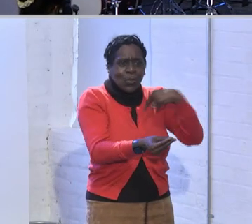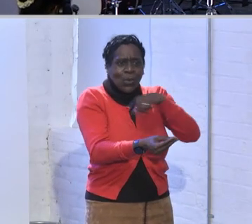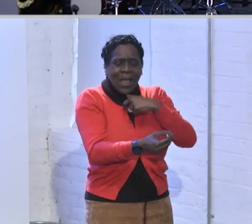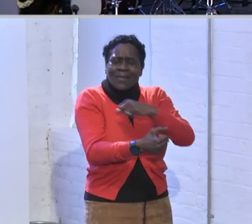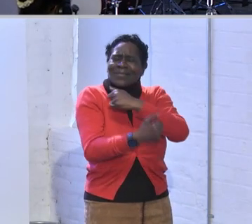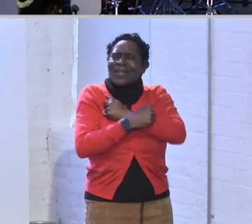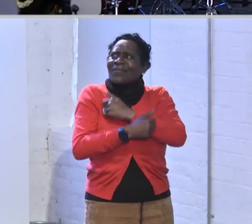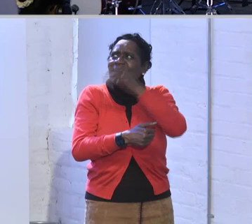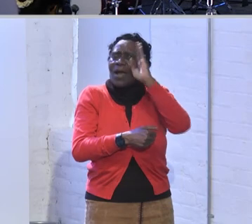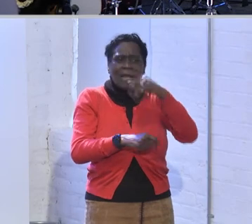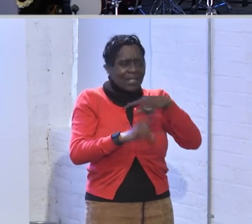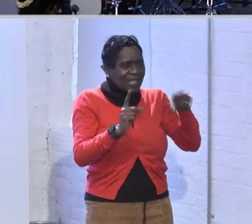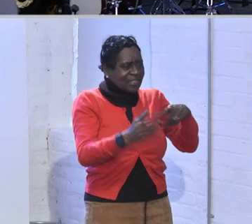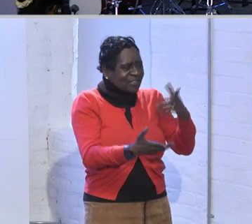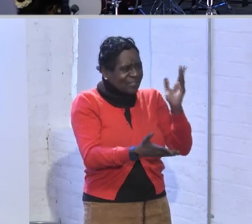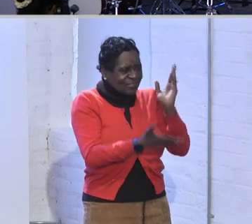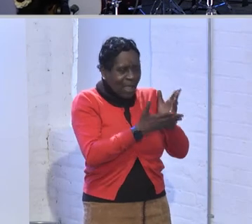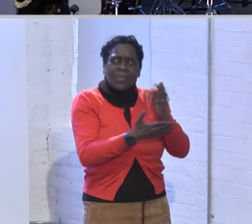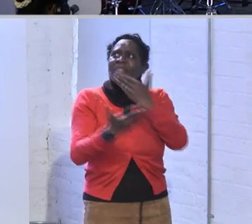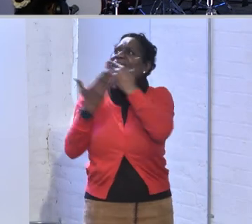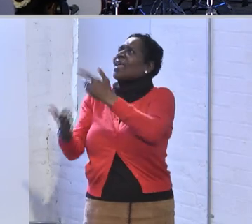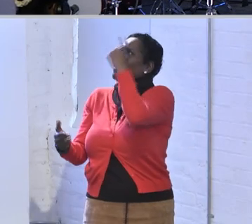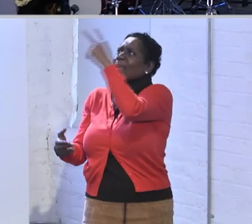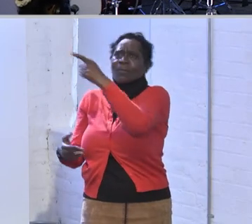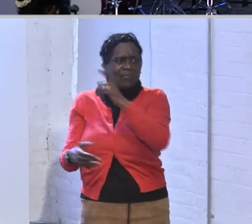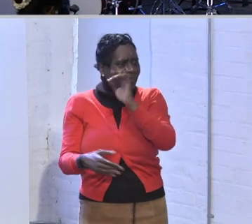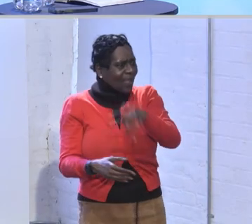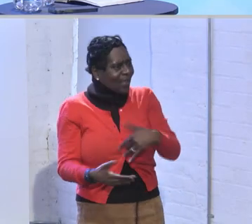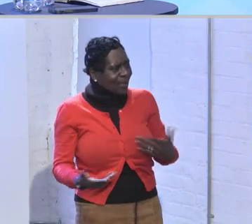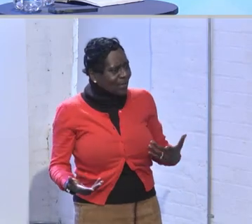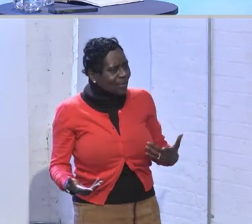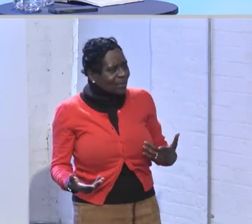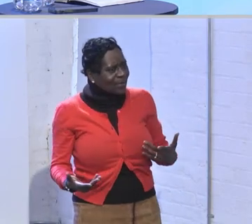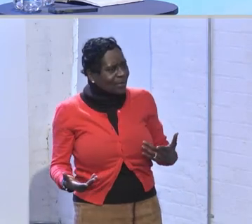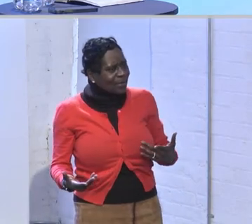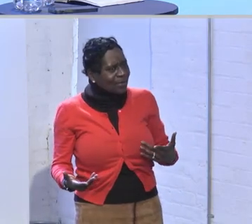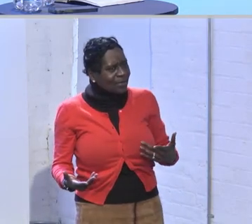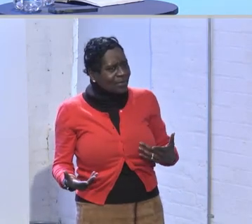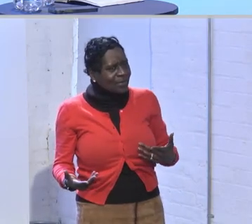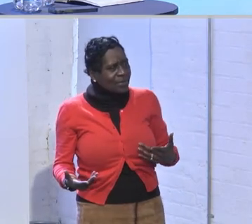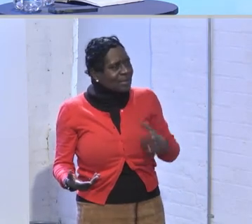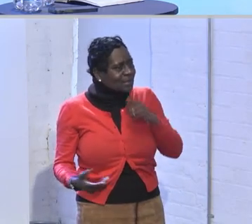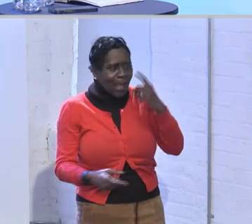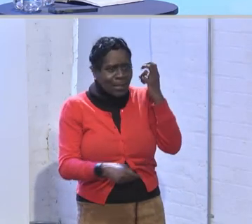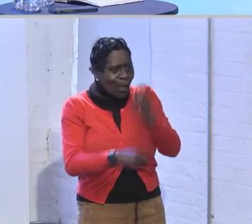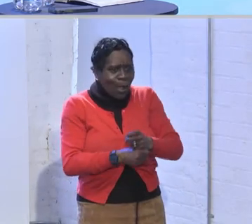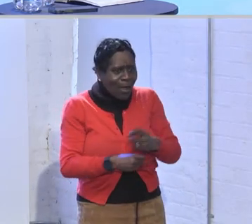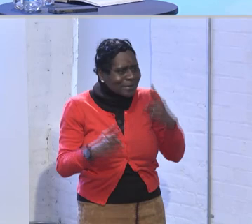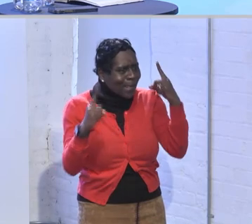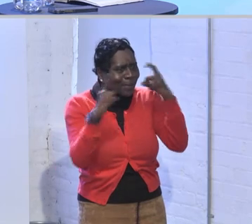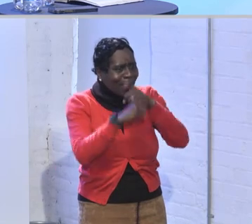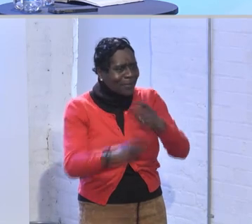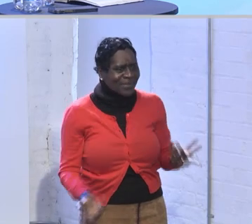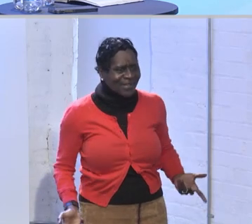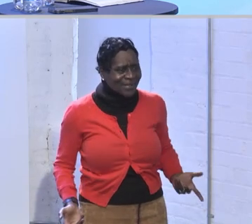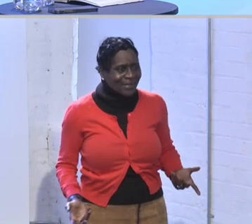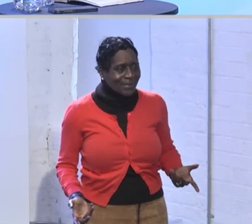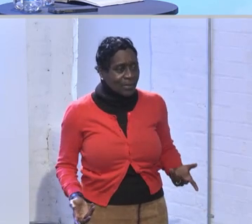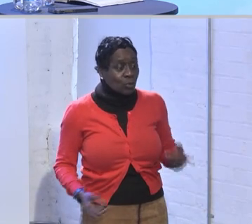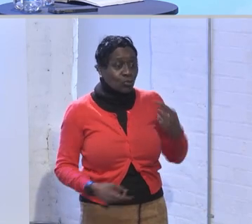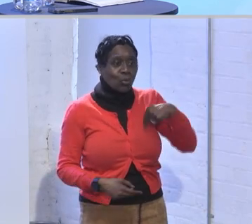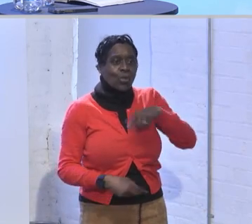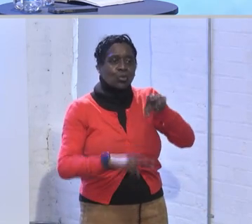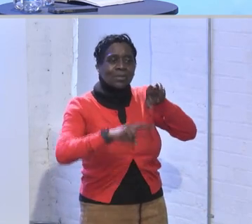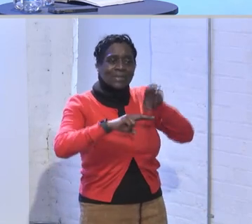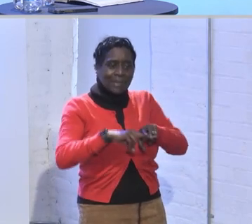do love God. Let's just stop now and thank him and pray and just thank him for that. It's not as hard as it says. So he said, hey, when you sit